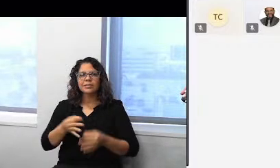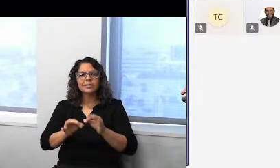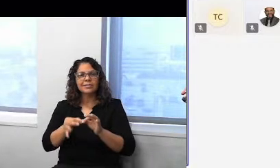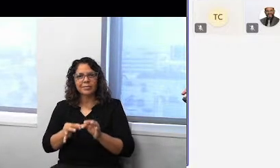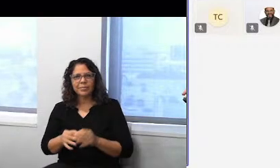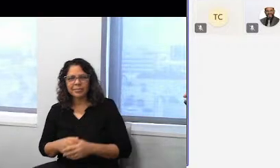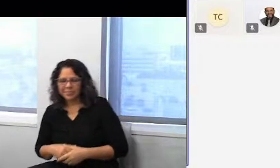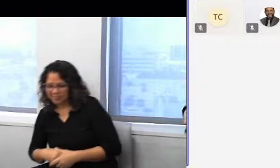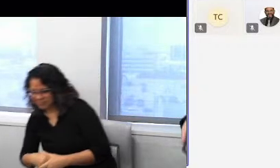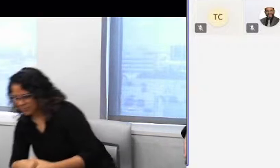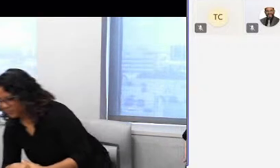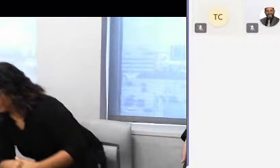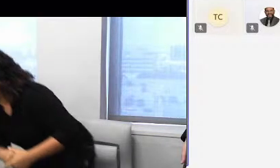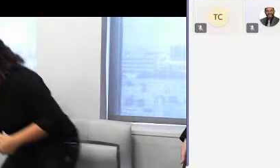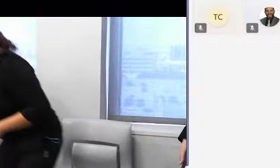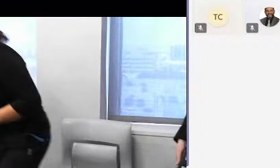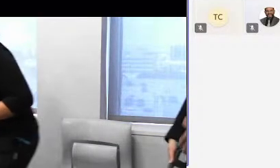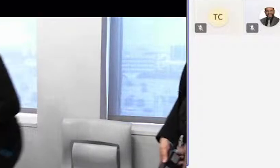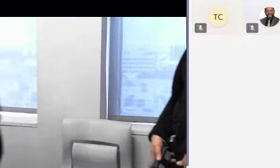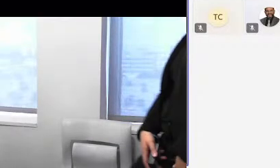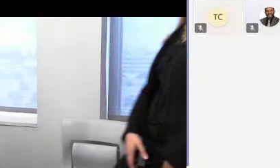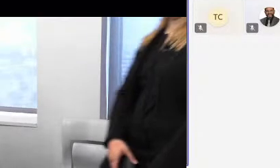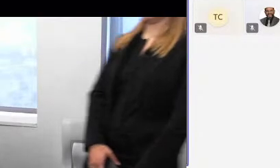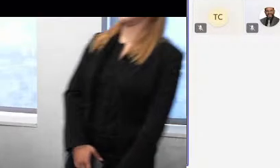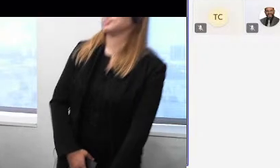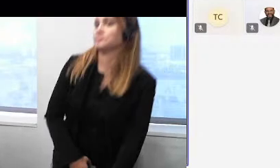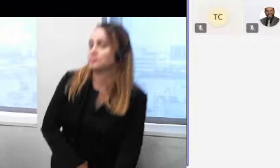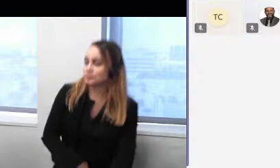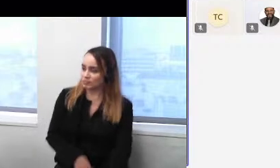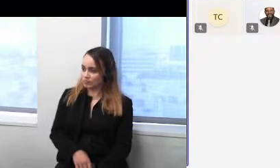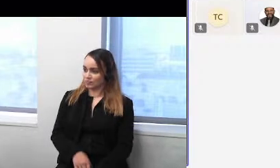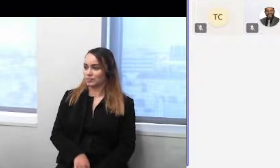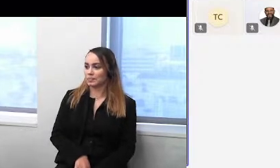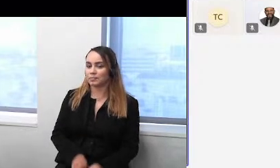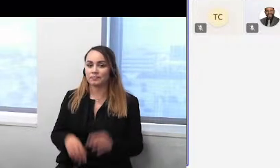Another example would be if the substation has to be modified,